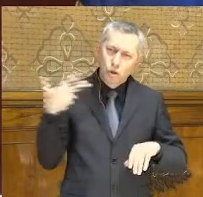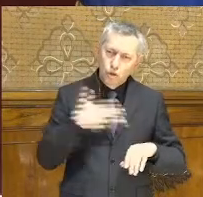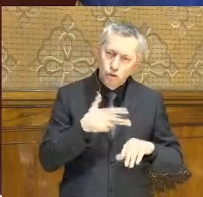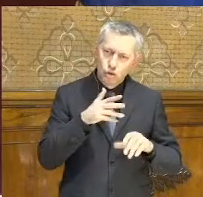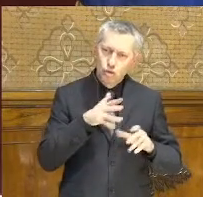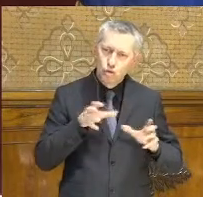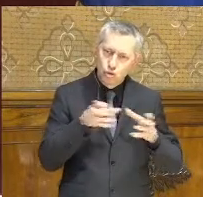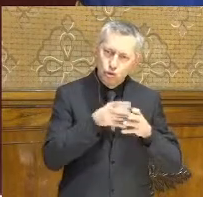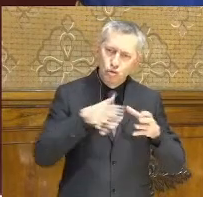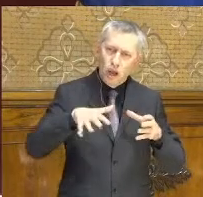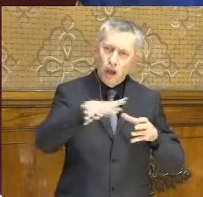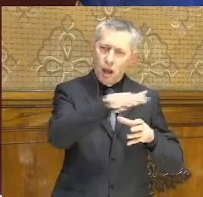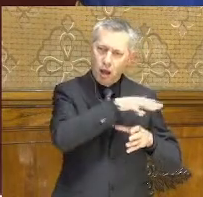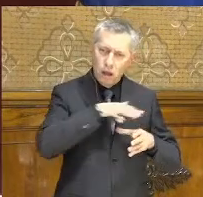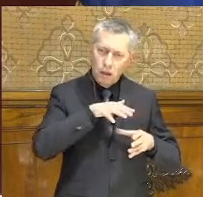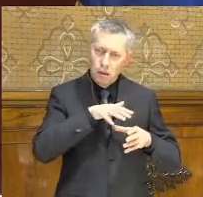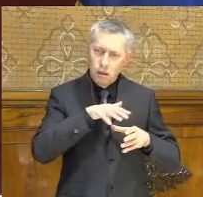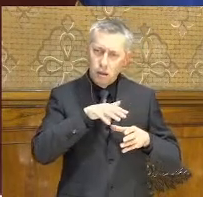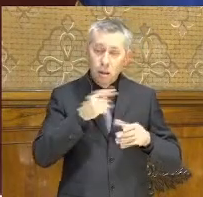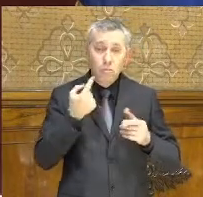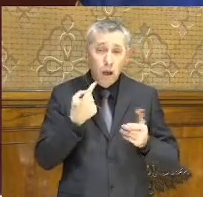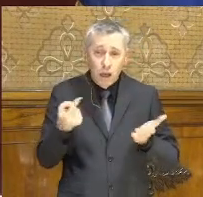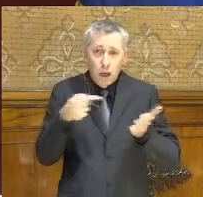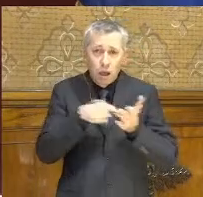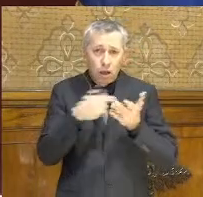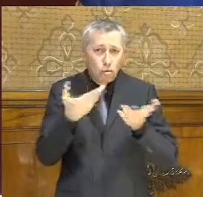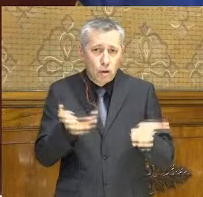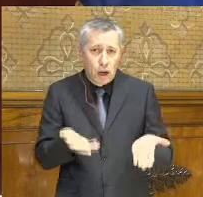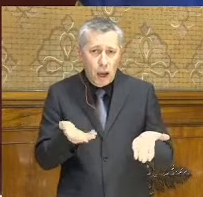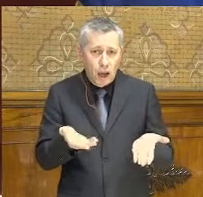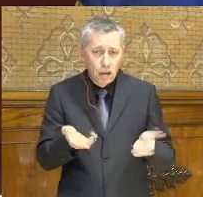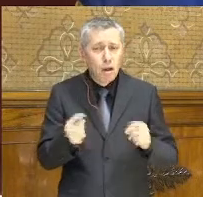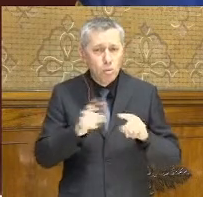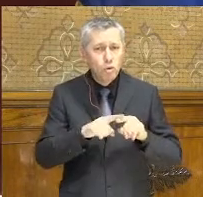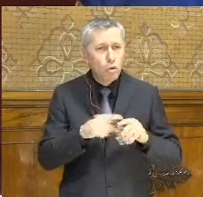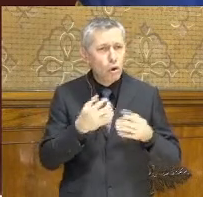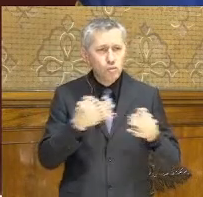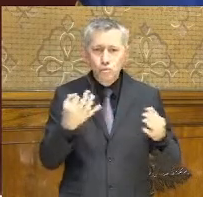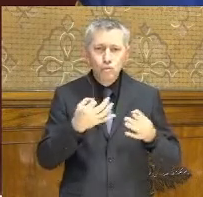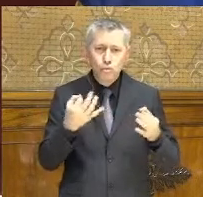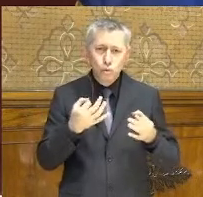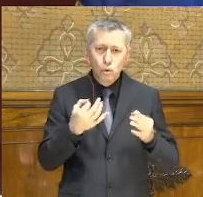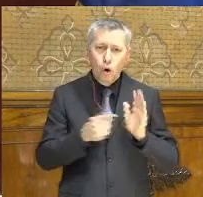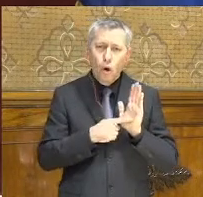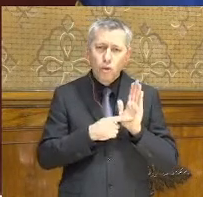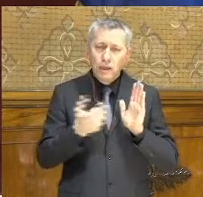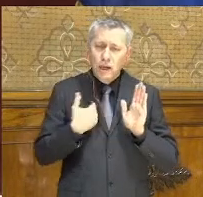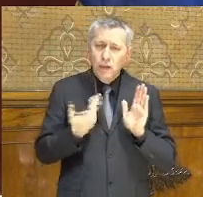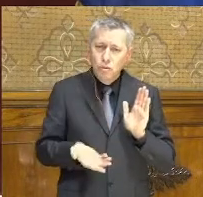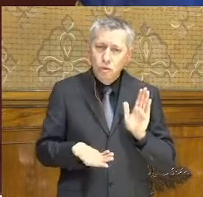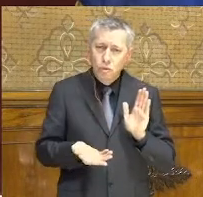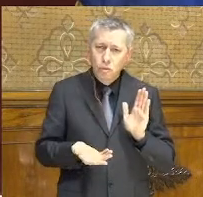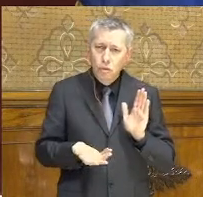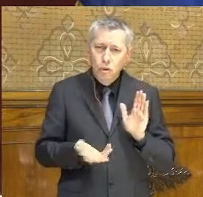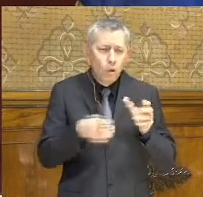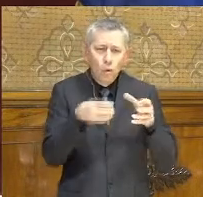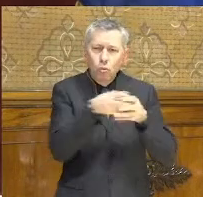has returned and is now legitimated against minorities in the greater